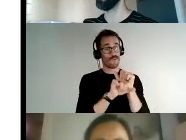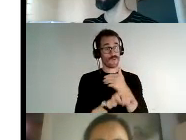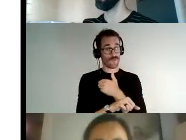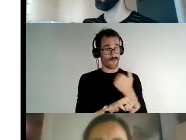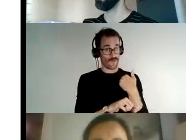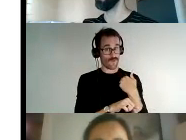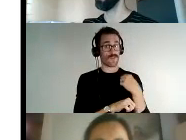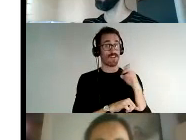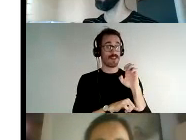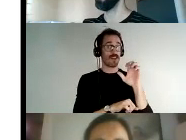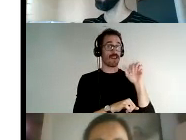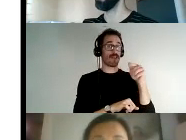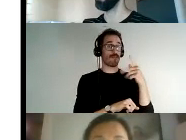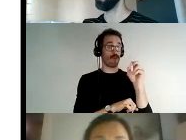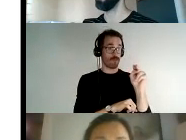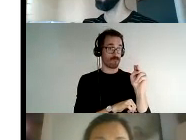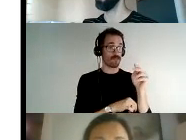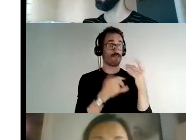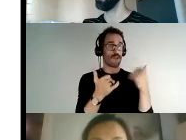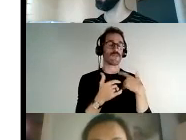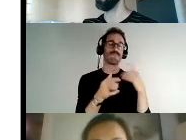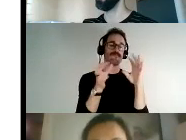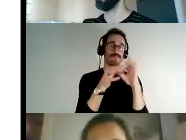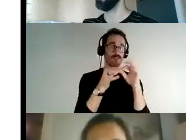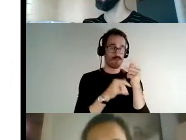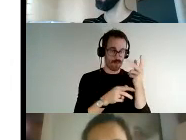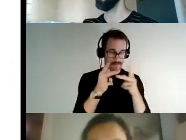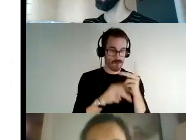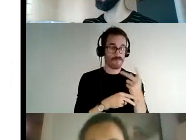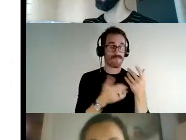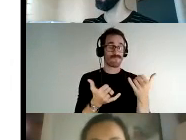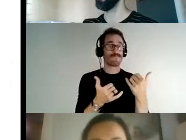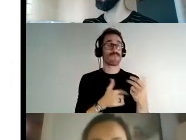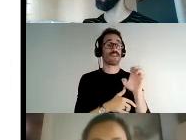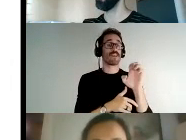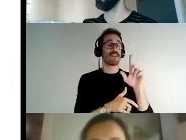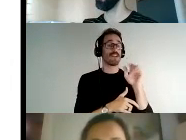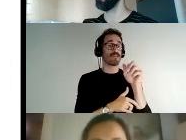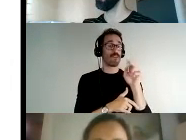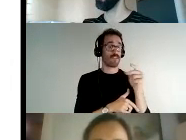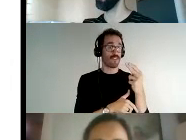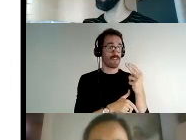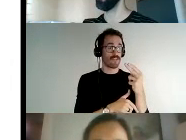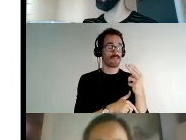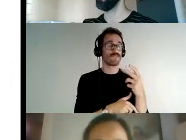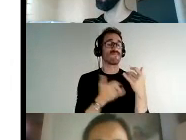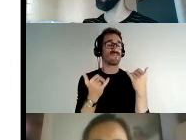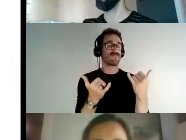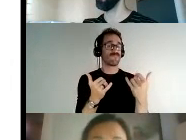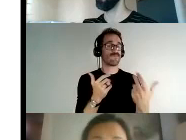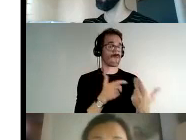have and do a shout out to Professor Elizabeth Podnex. I know you're there. Thank you for joining